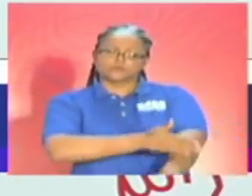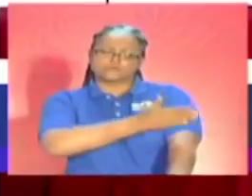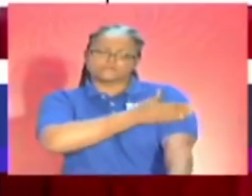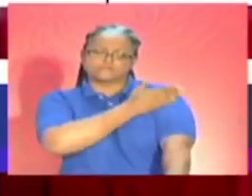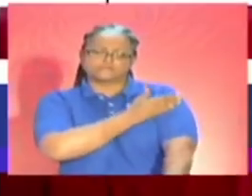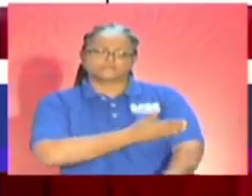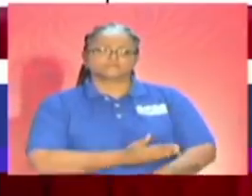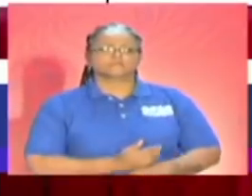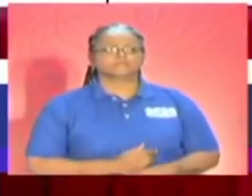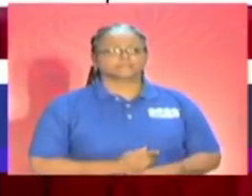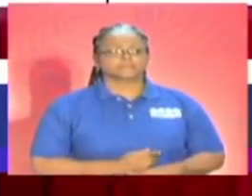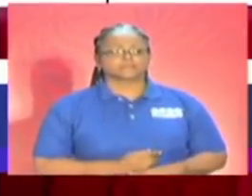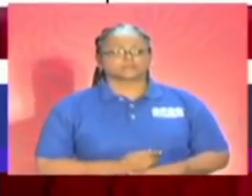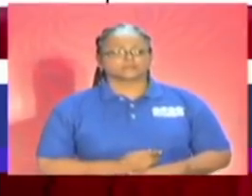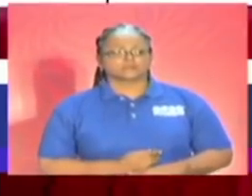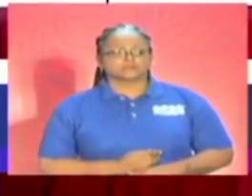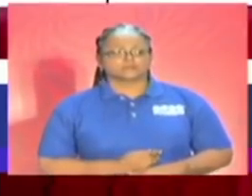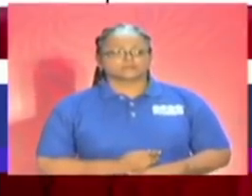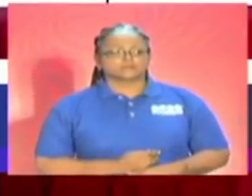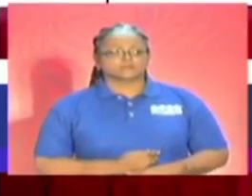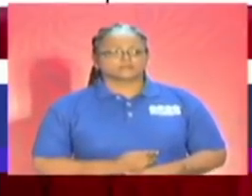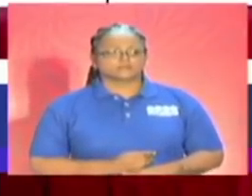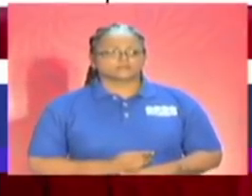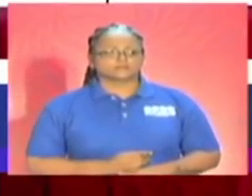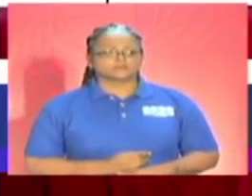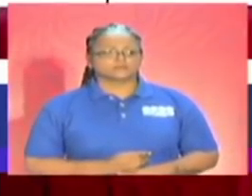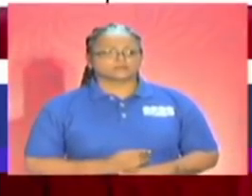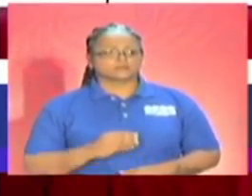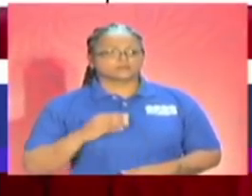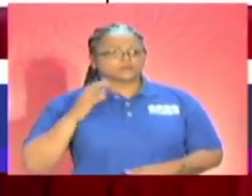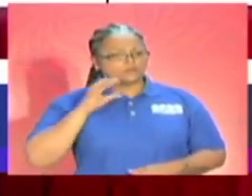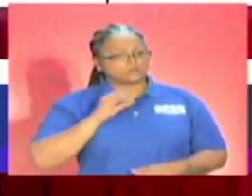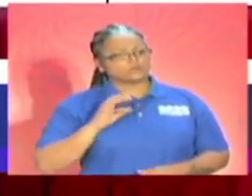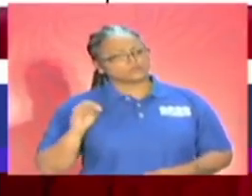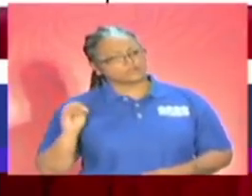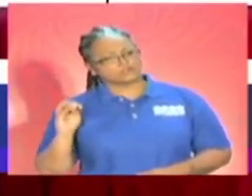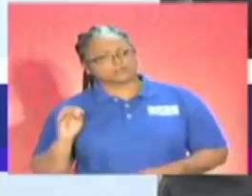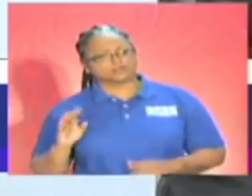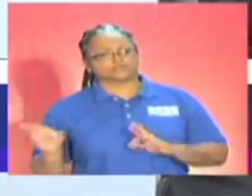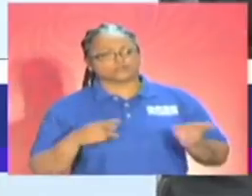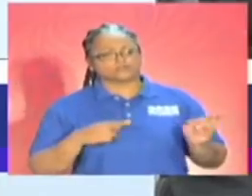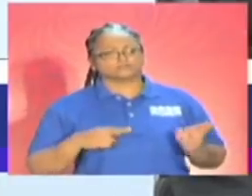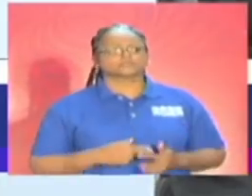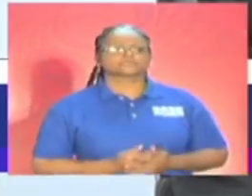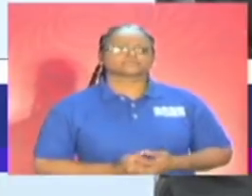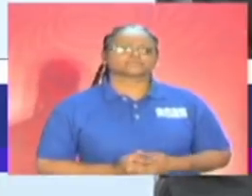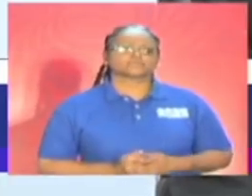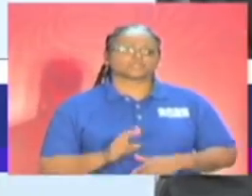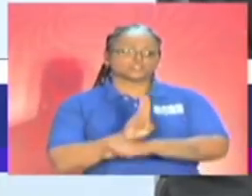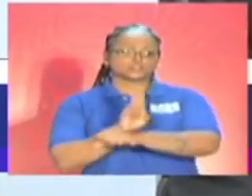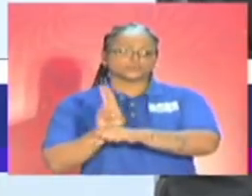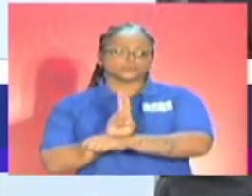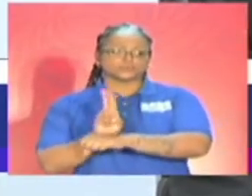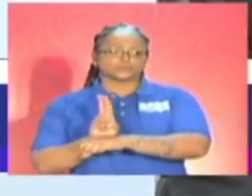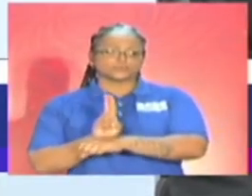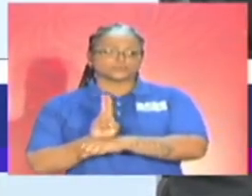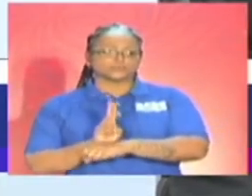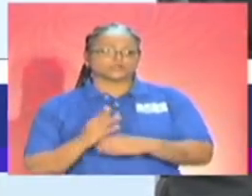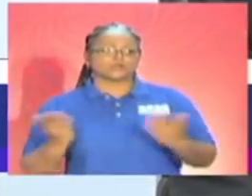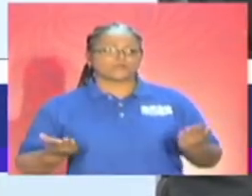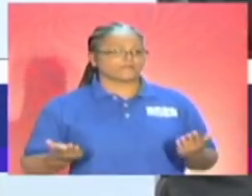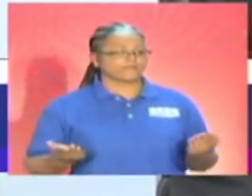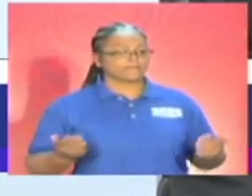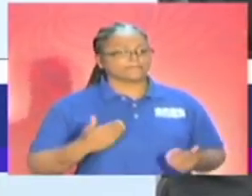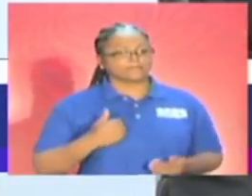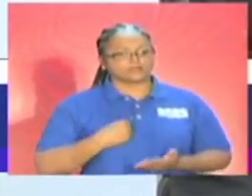you very much. We go to CMO for the second question. In terms of the usage so far, I had a discussion with Dr. Trotman a couple of weeks ago,